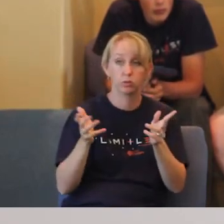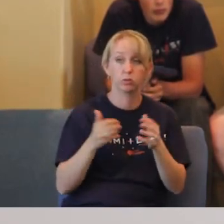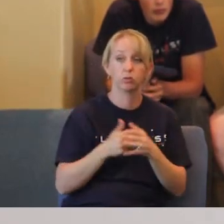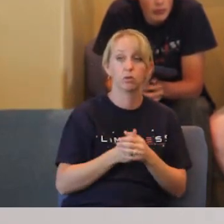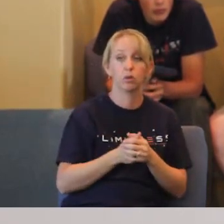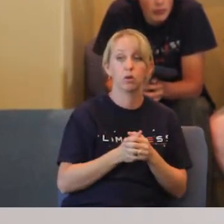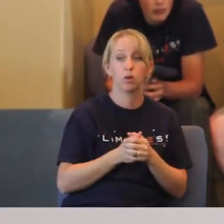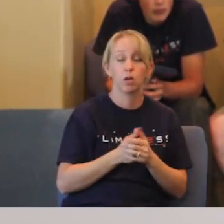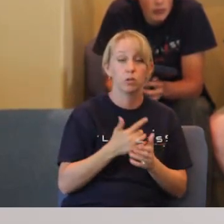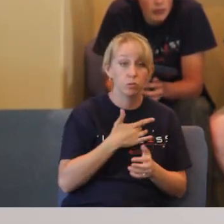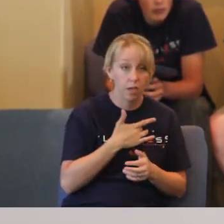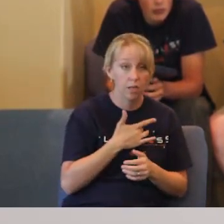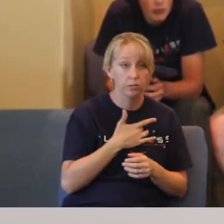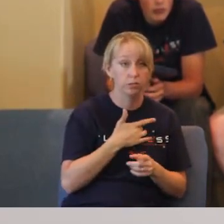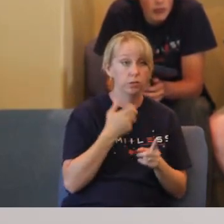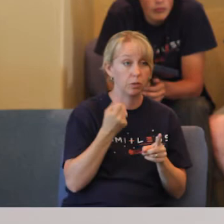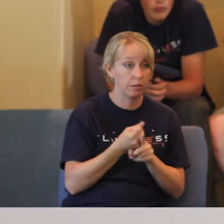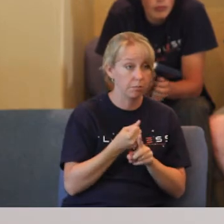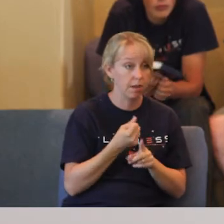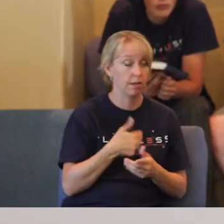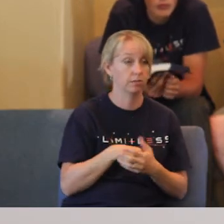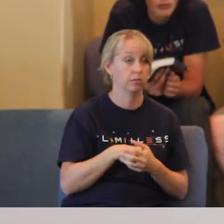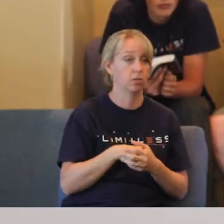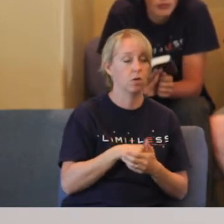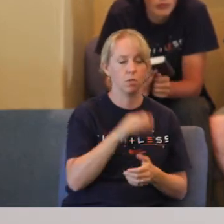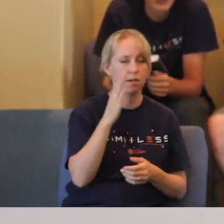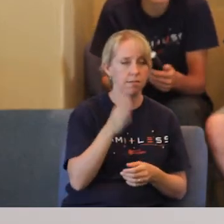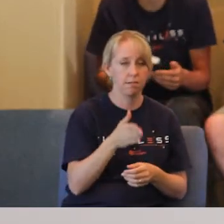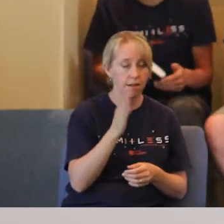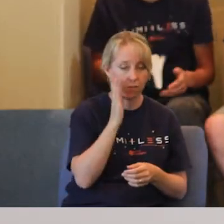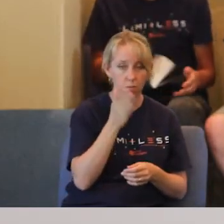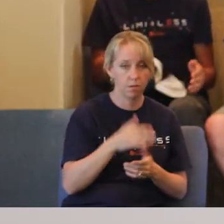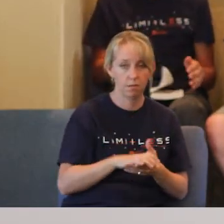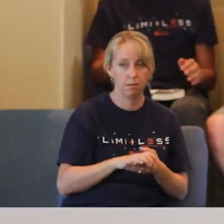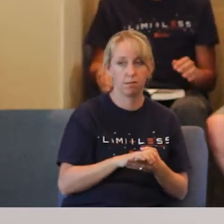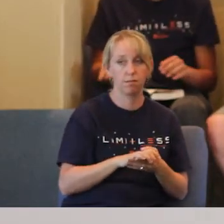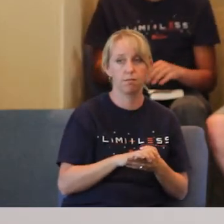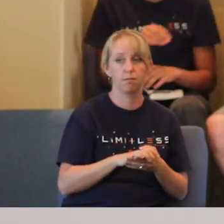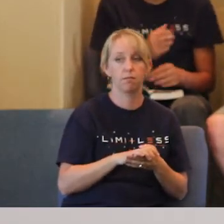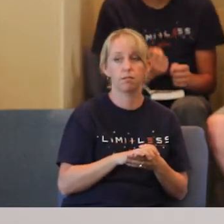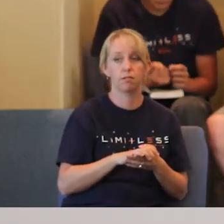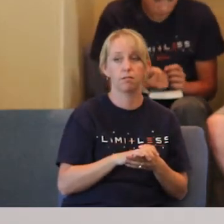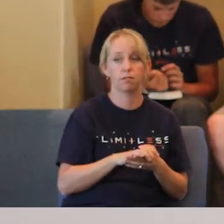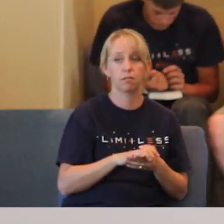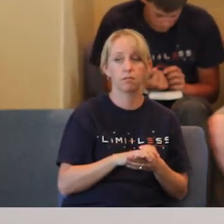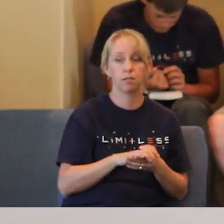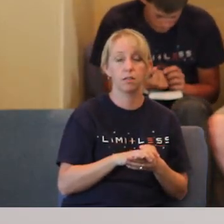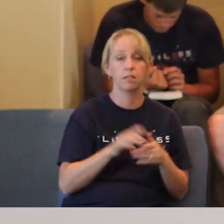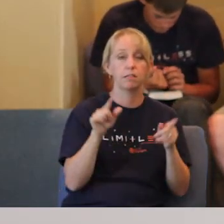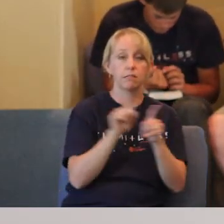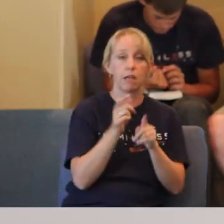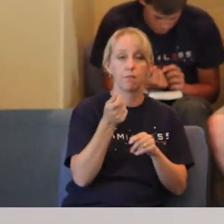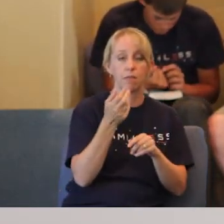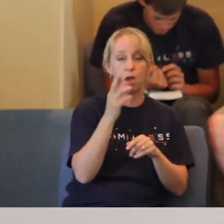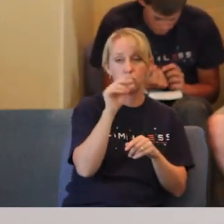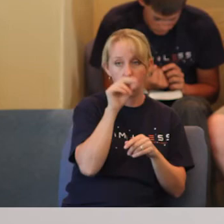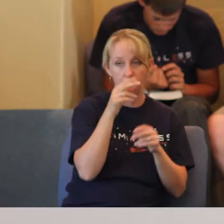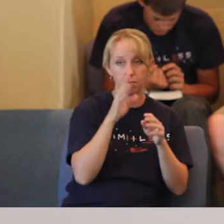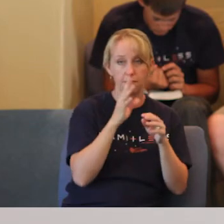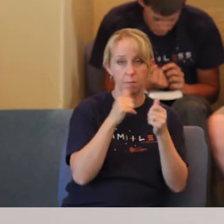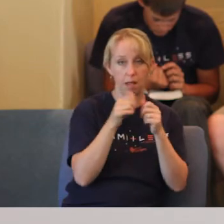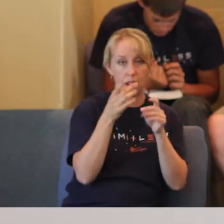we never will. The second one, which Robin talked a little bit about, which I think is one of the most important ones, is